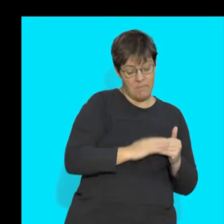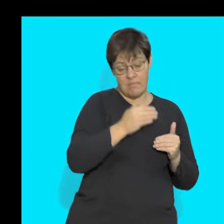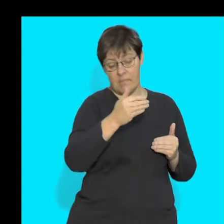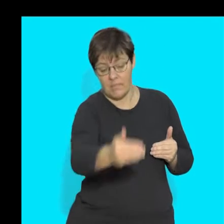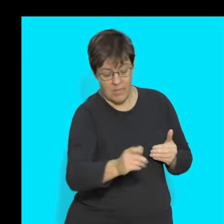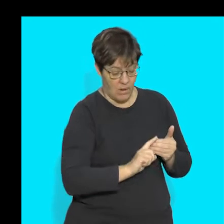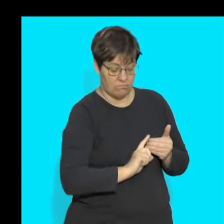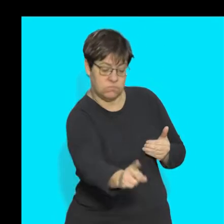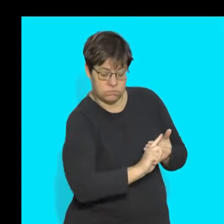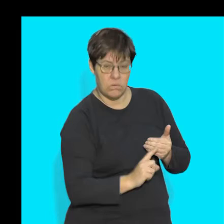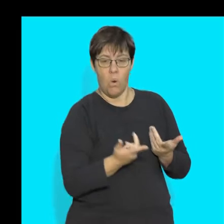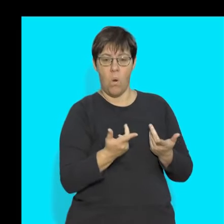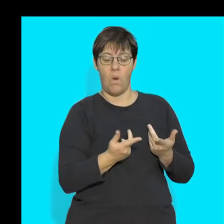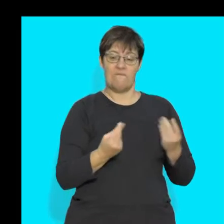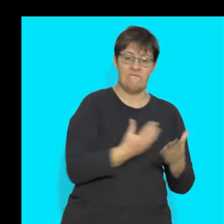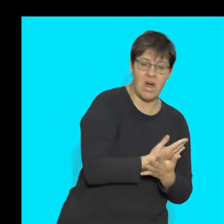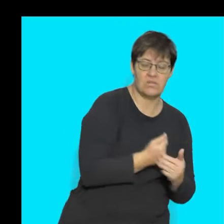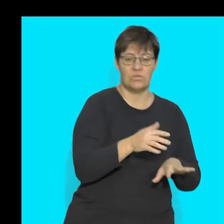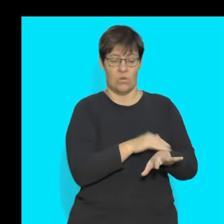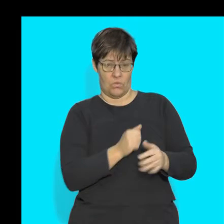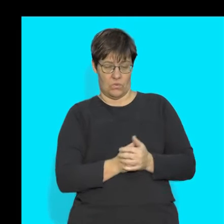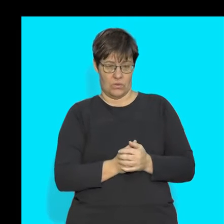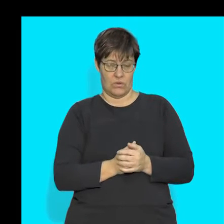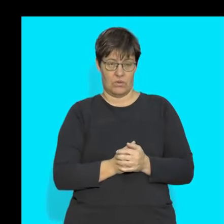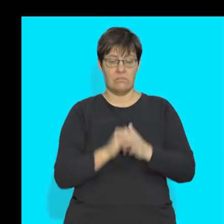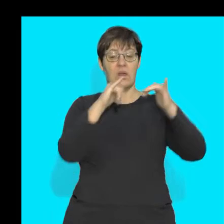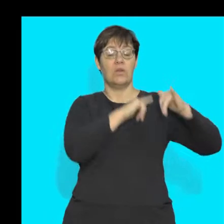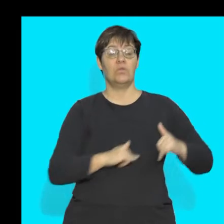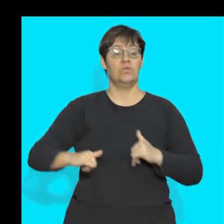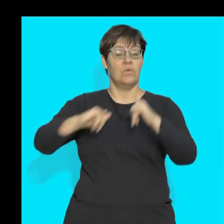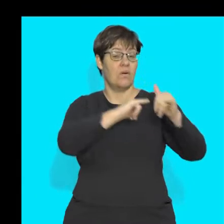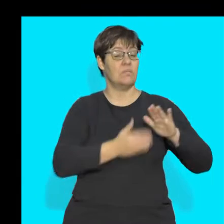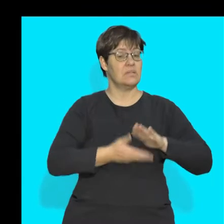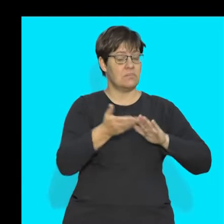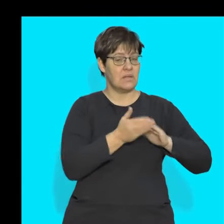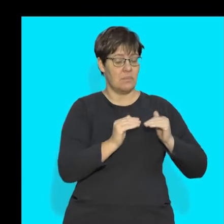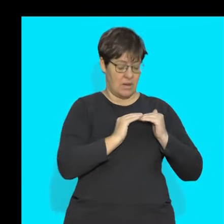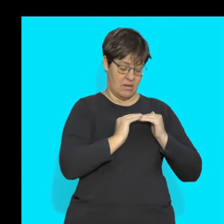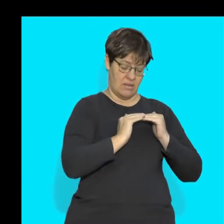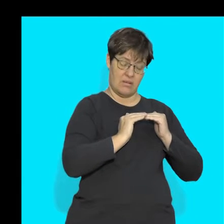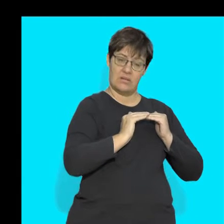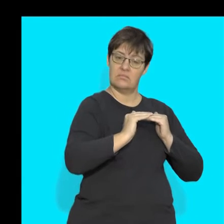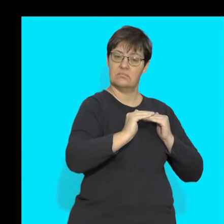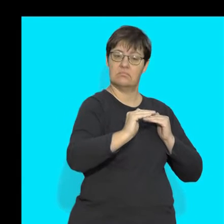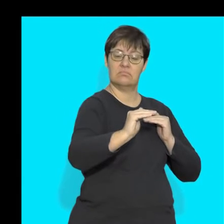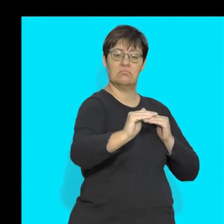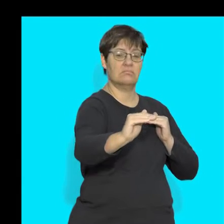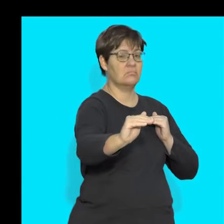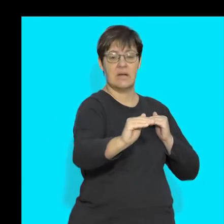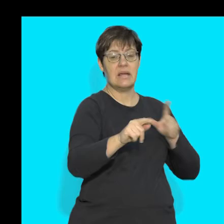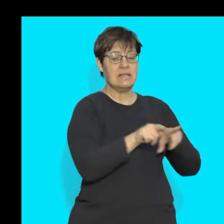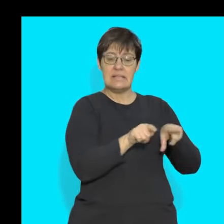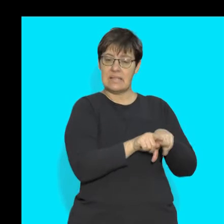fast or how slowly it covers a distance. Uniform speed means it covers equal